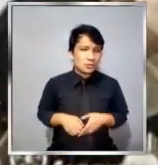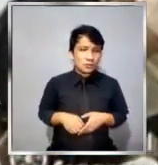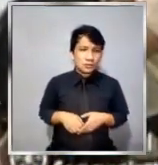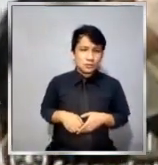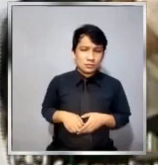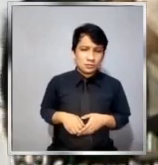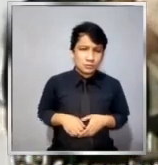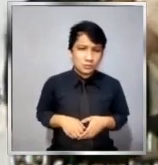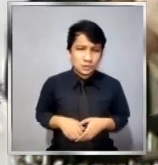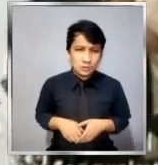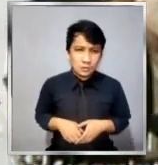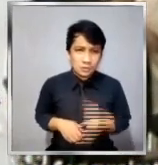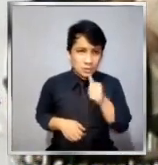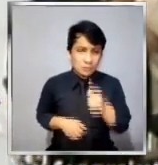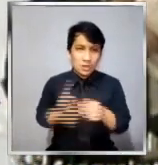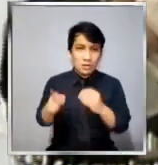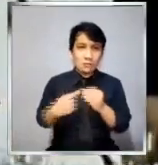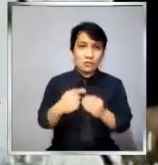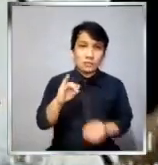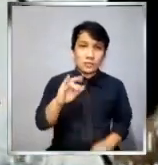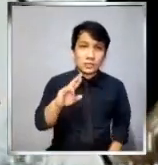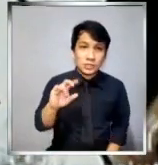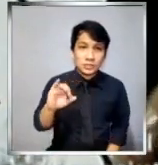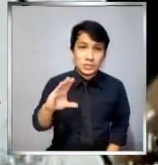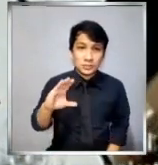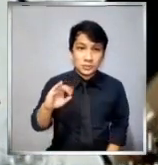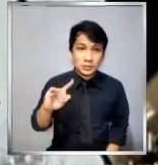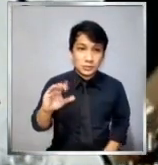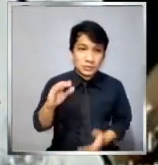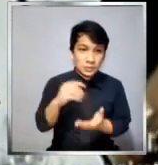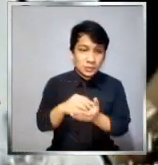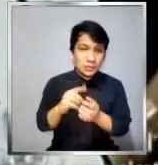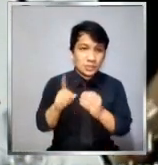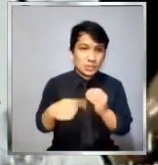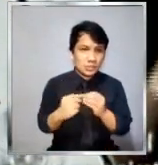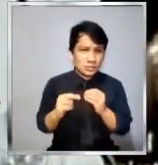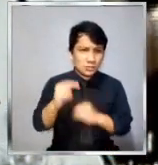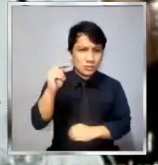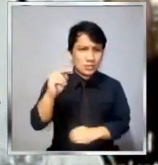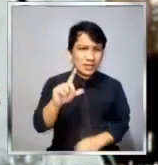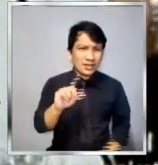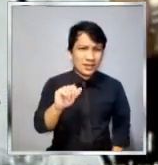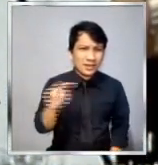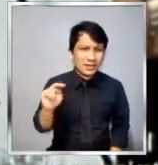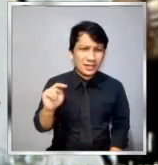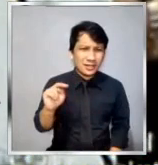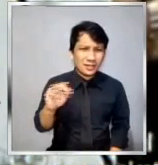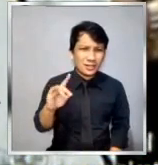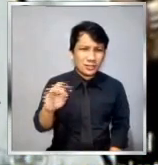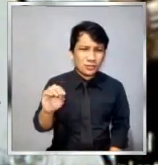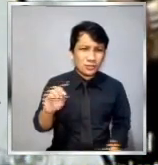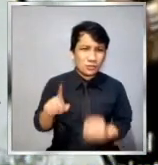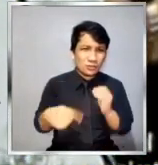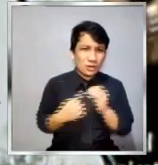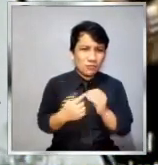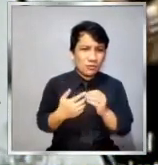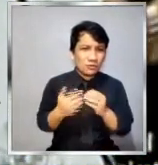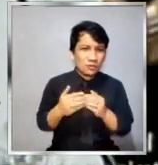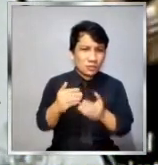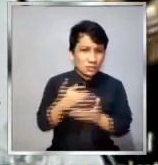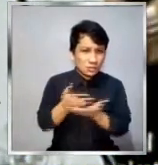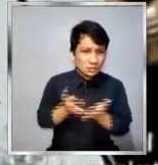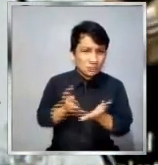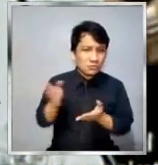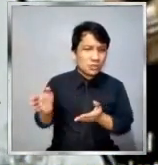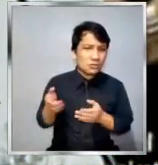City and also the areas of Lanao del Norte and Lanao del Sur, and also the part of Region 10, we